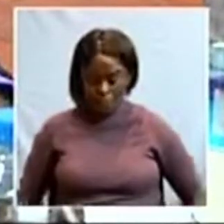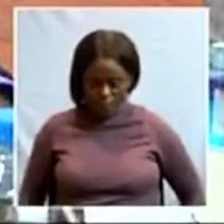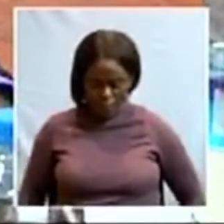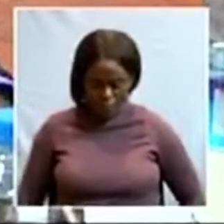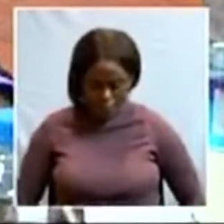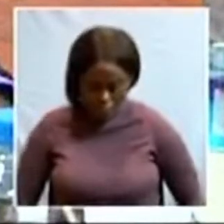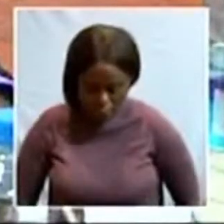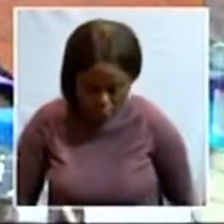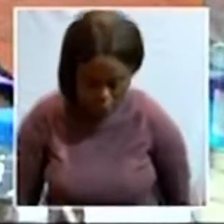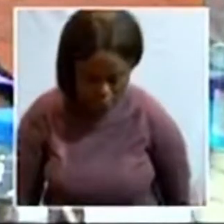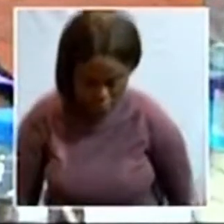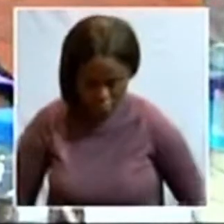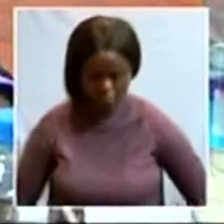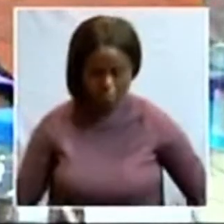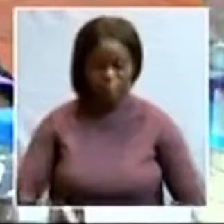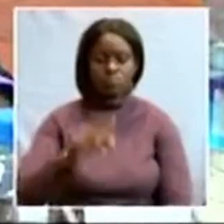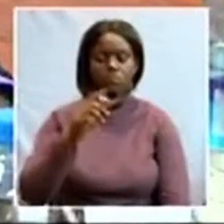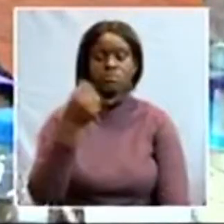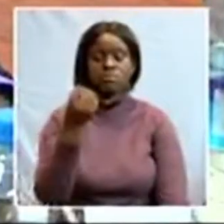Appendix 12,